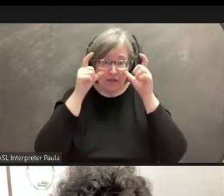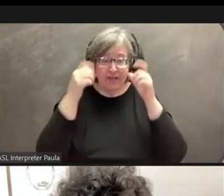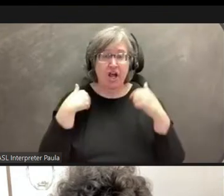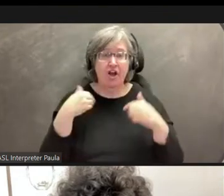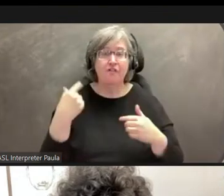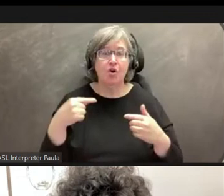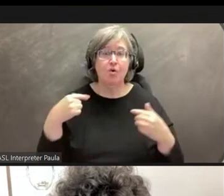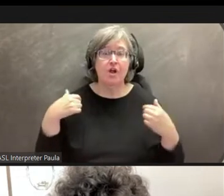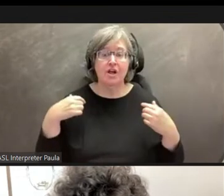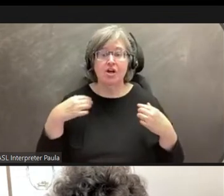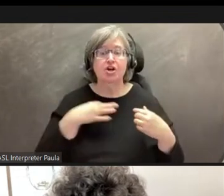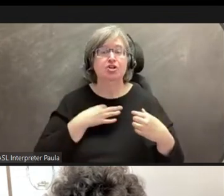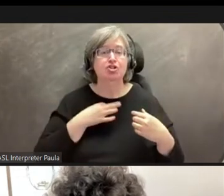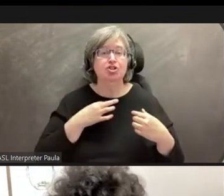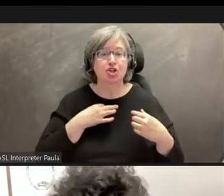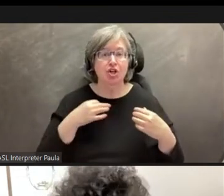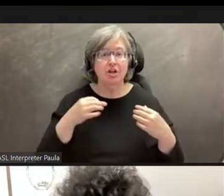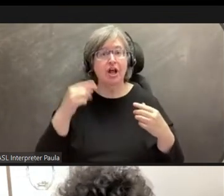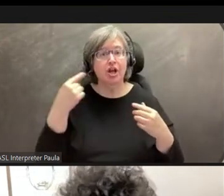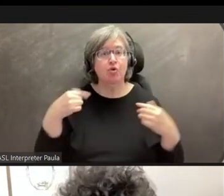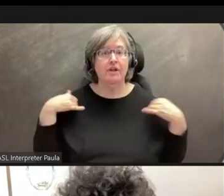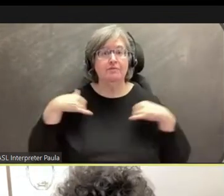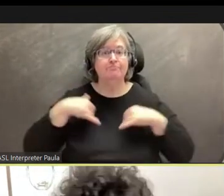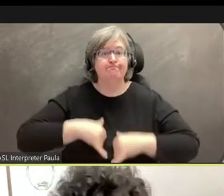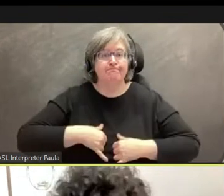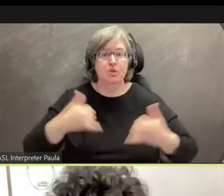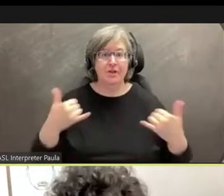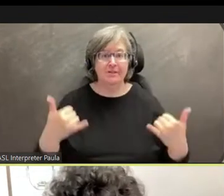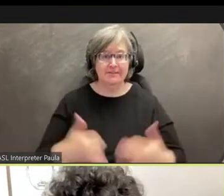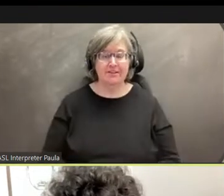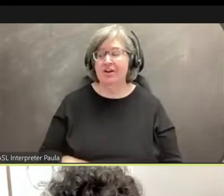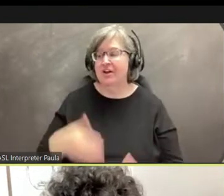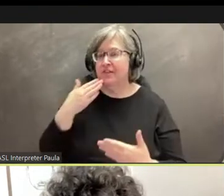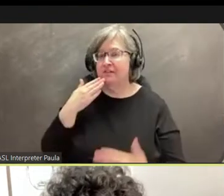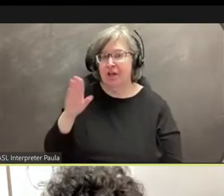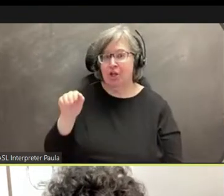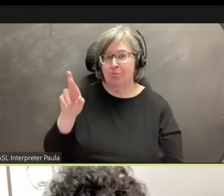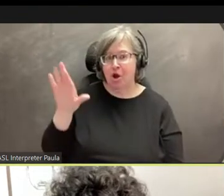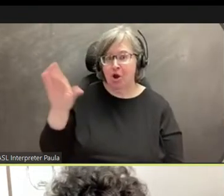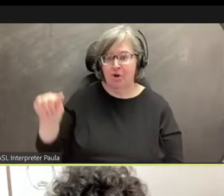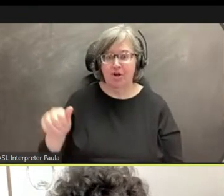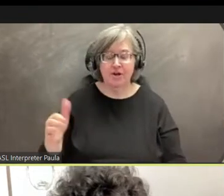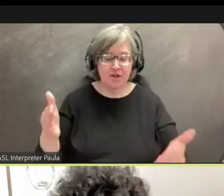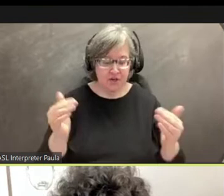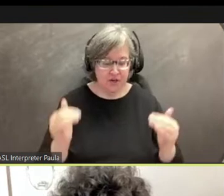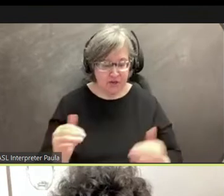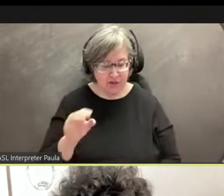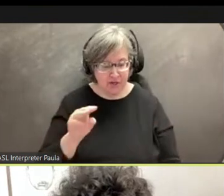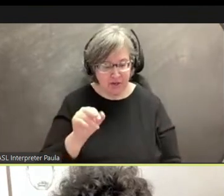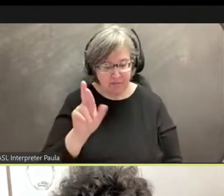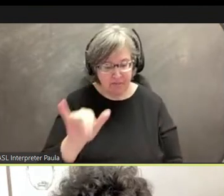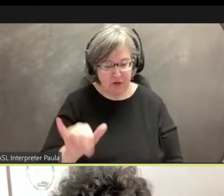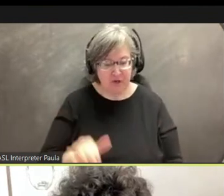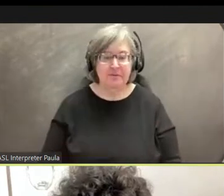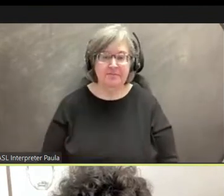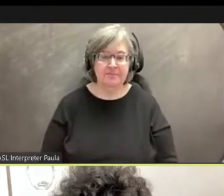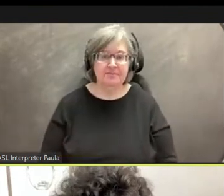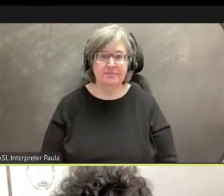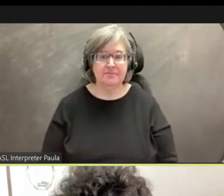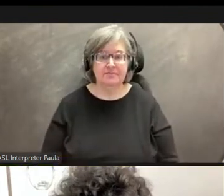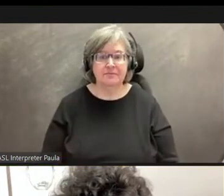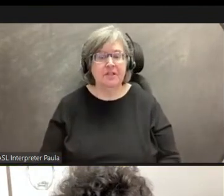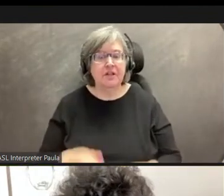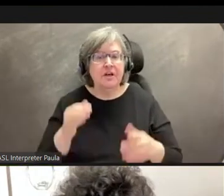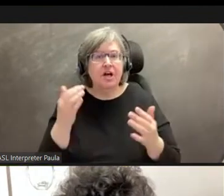green shirt and a green sweater on. Thank you, Barbara. Next, we have Mary. Audio now